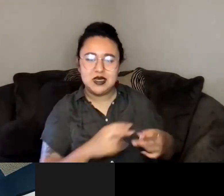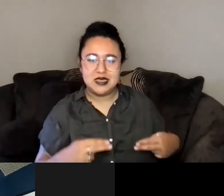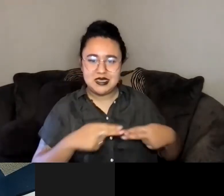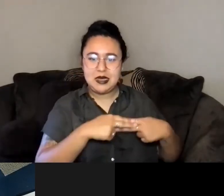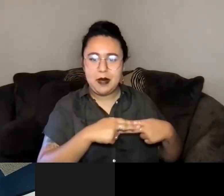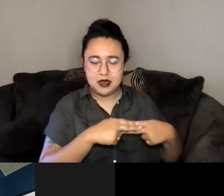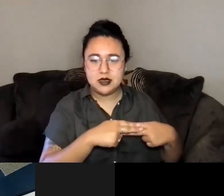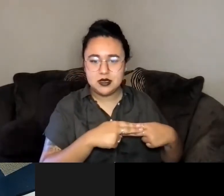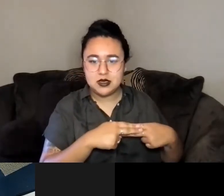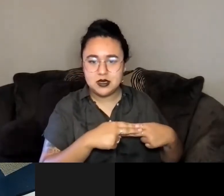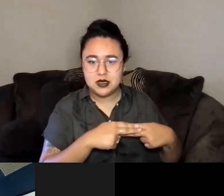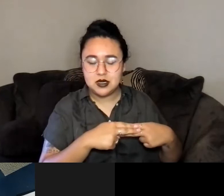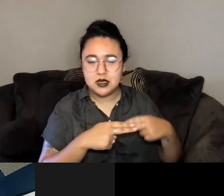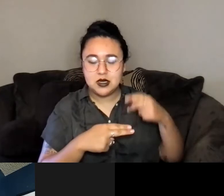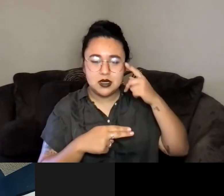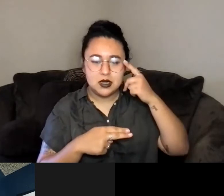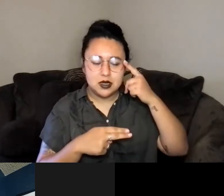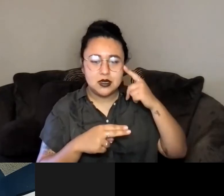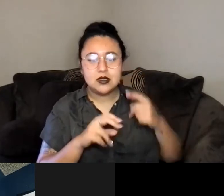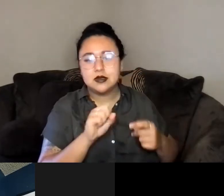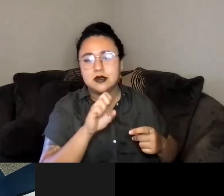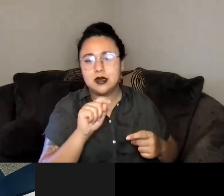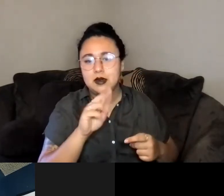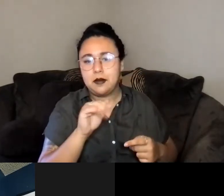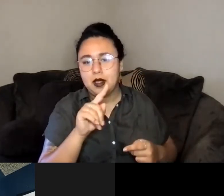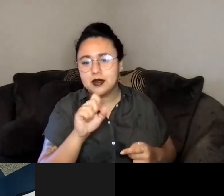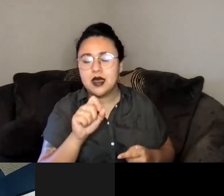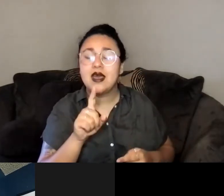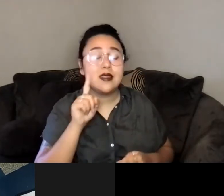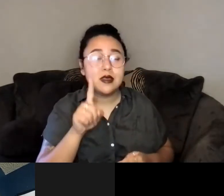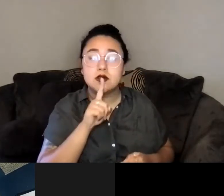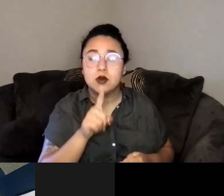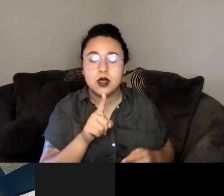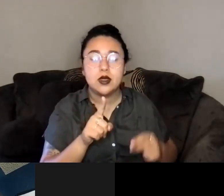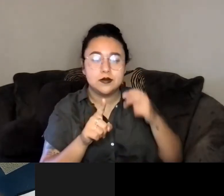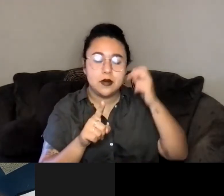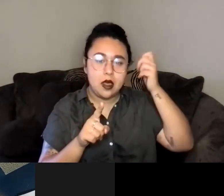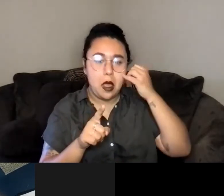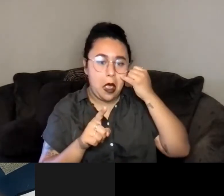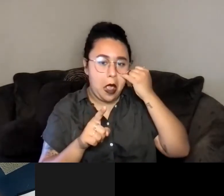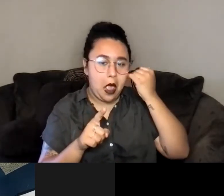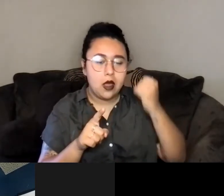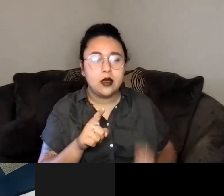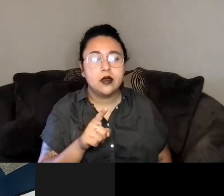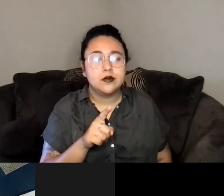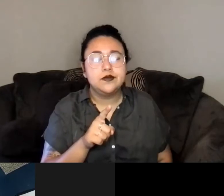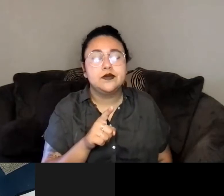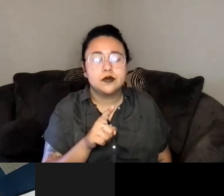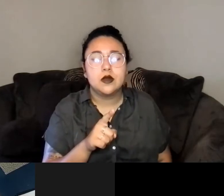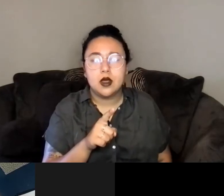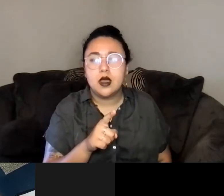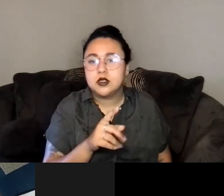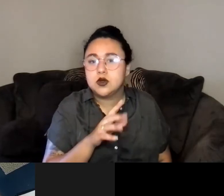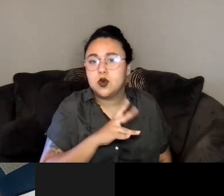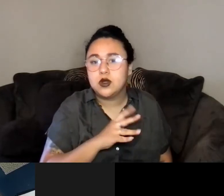get really excited when fat people are like doing cool stuff to try to fight for our rights. I mean, that campaign was not ultimately successful, but that